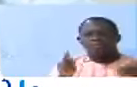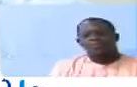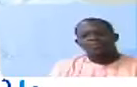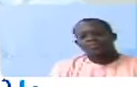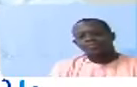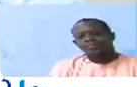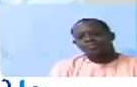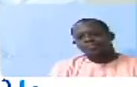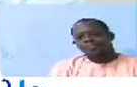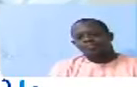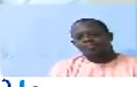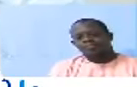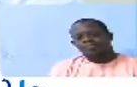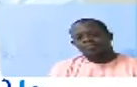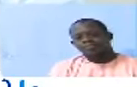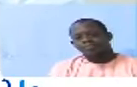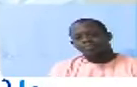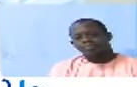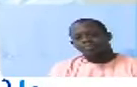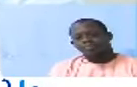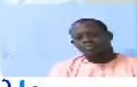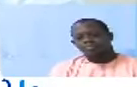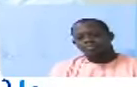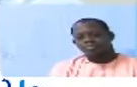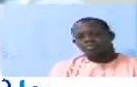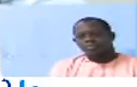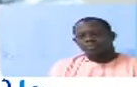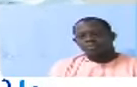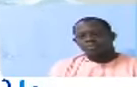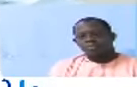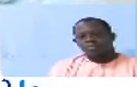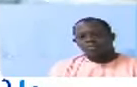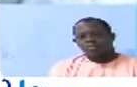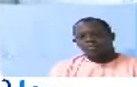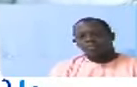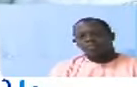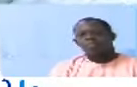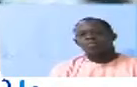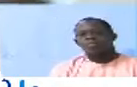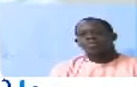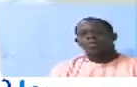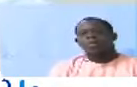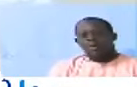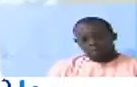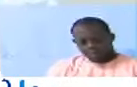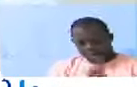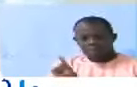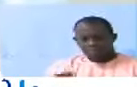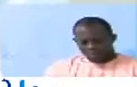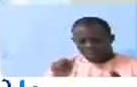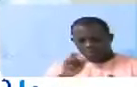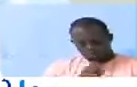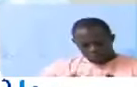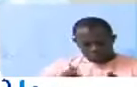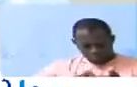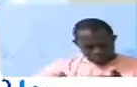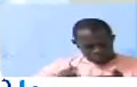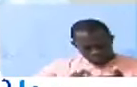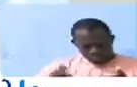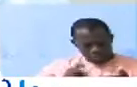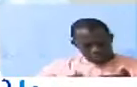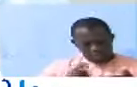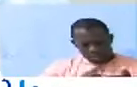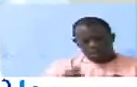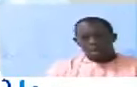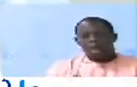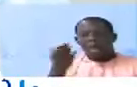okay. Yes, I'm okay. Bitu inata minu be la nyo kanje minu be sepe mawolo. Then they wrote, but whatever they wrote there and